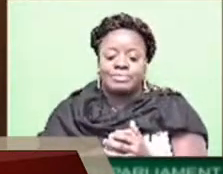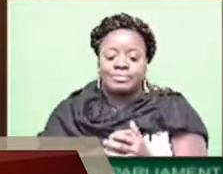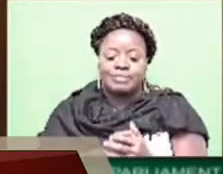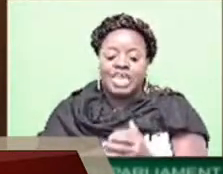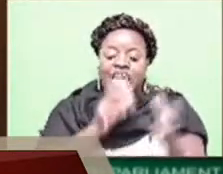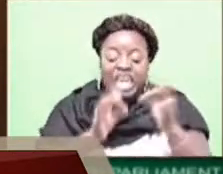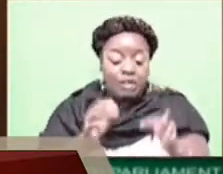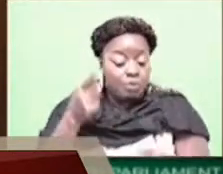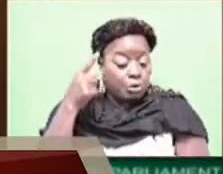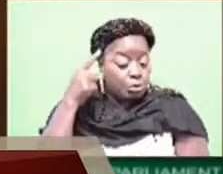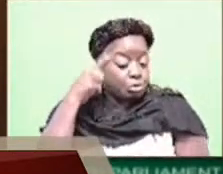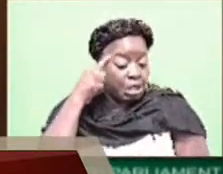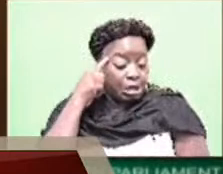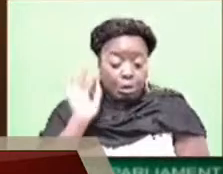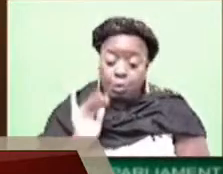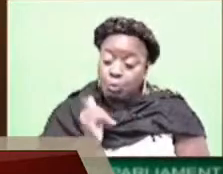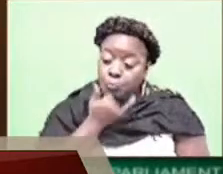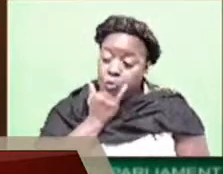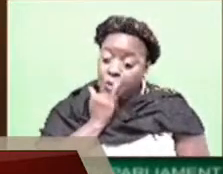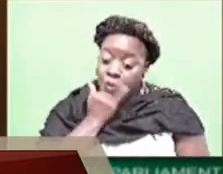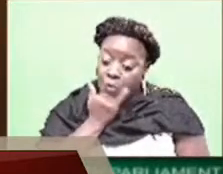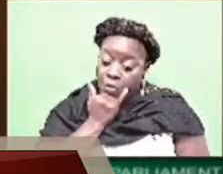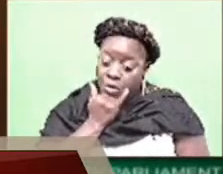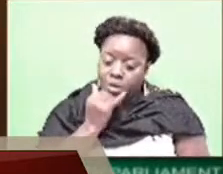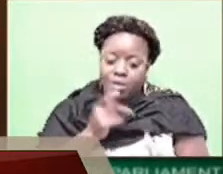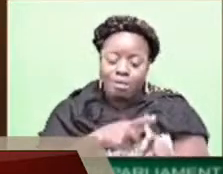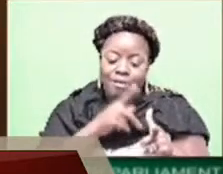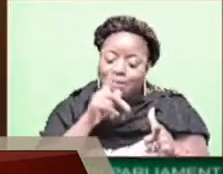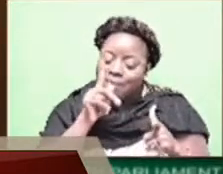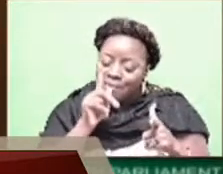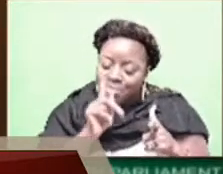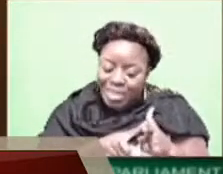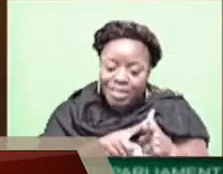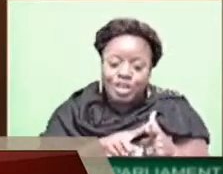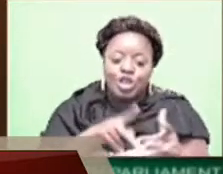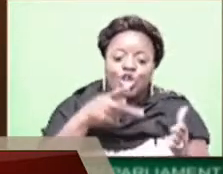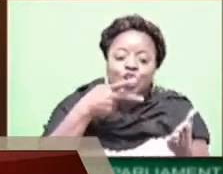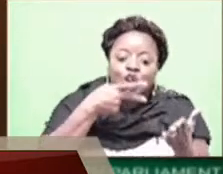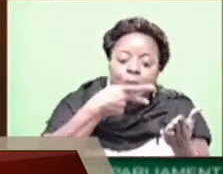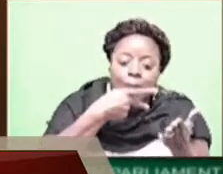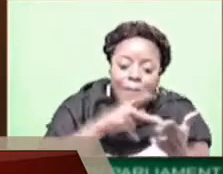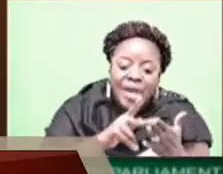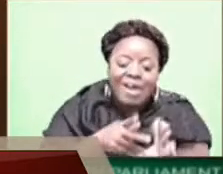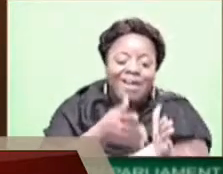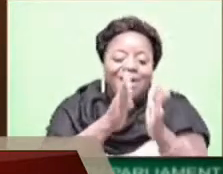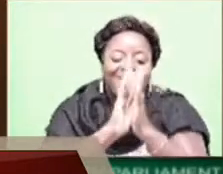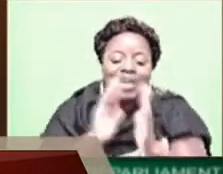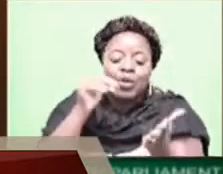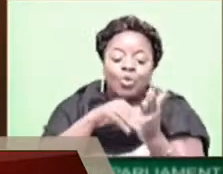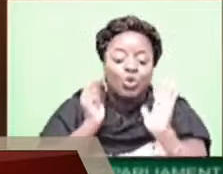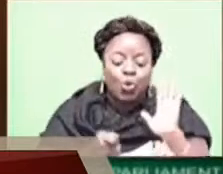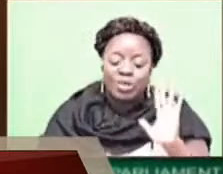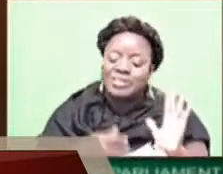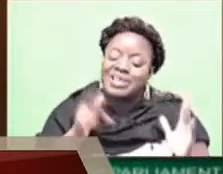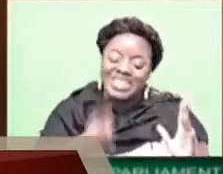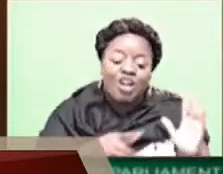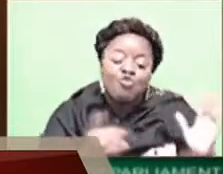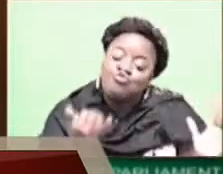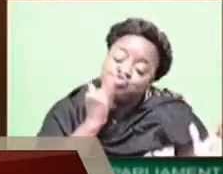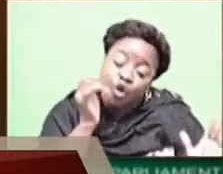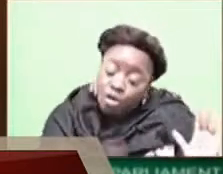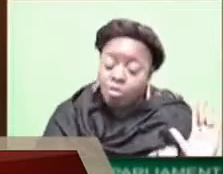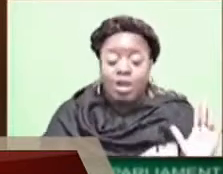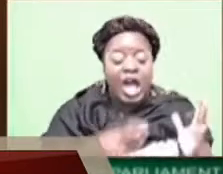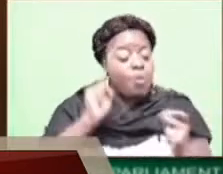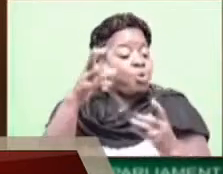estopped or bound in any form of acquiescence, if we use the civil comparators, to the fact that you've paid the penalty and therefore you've